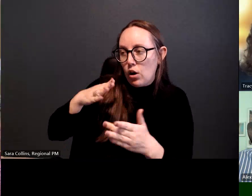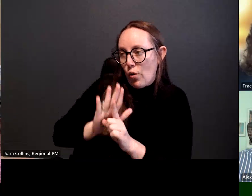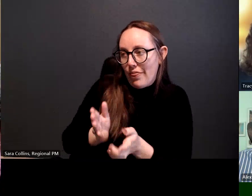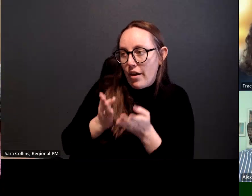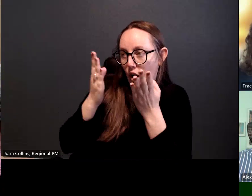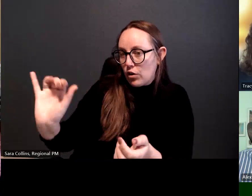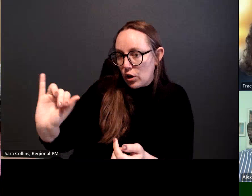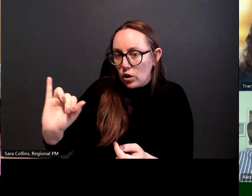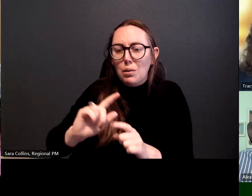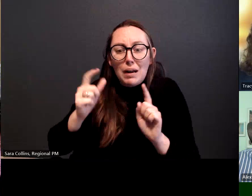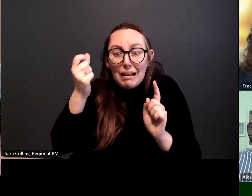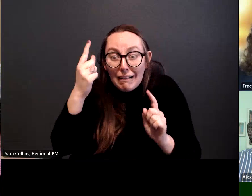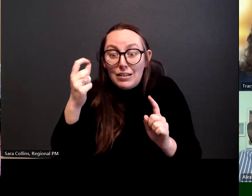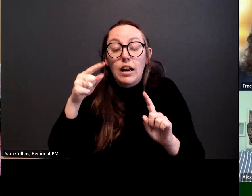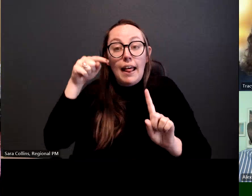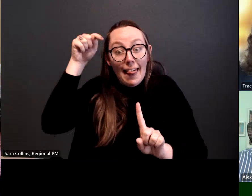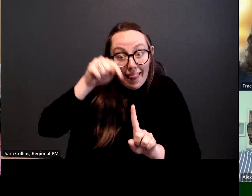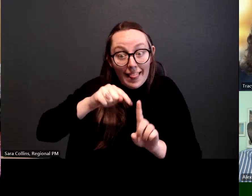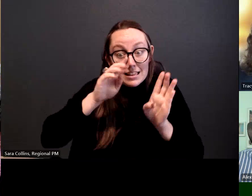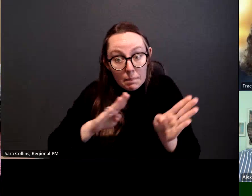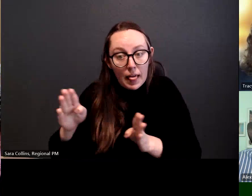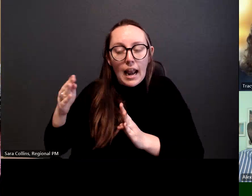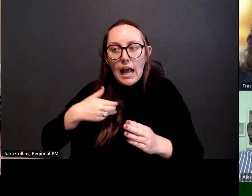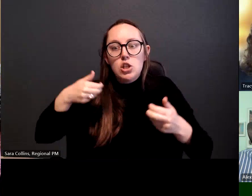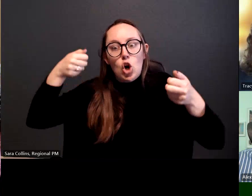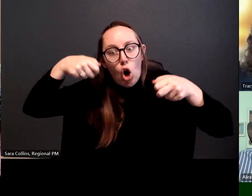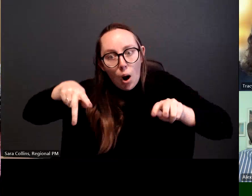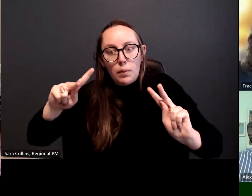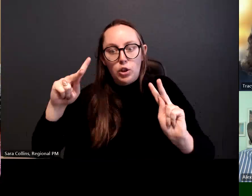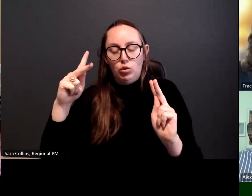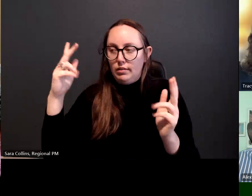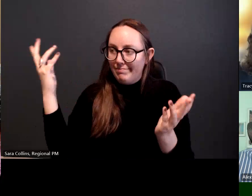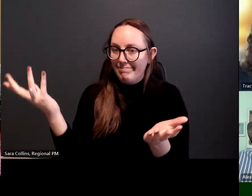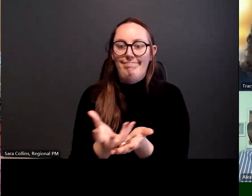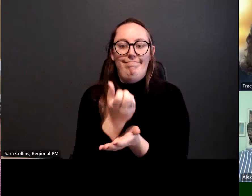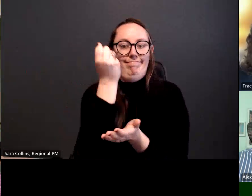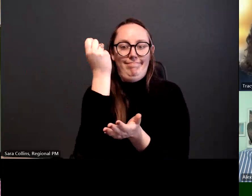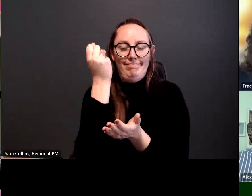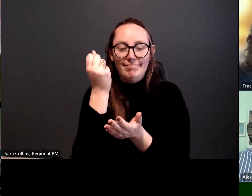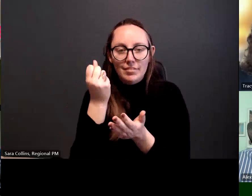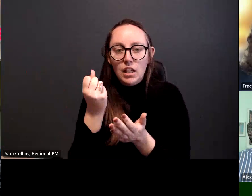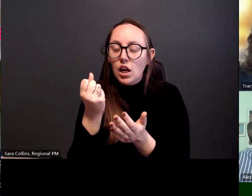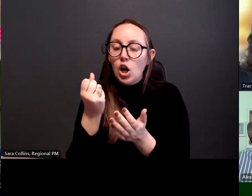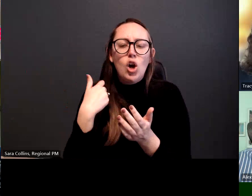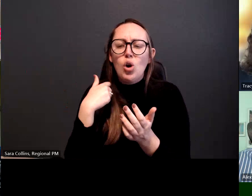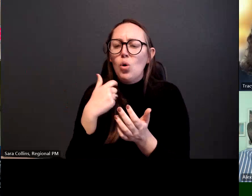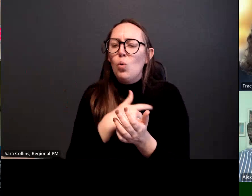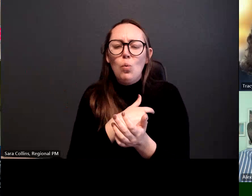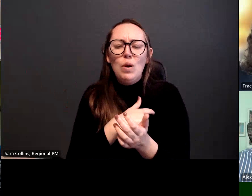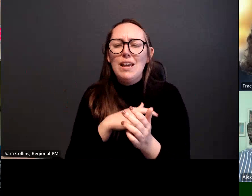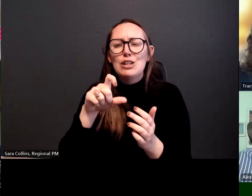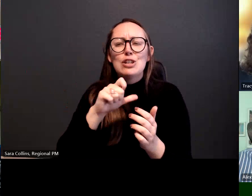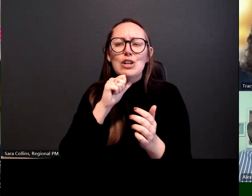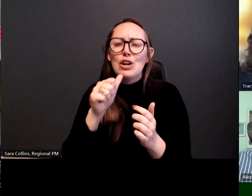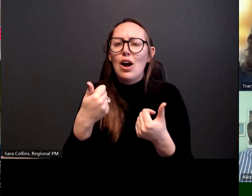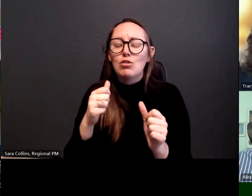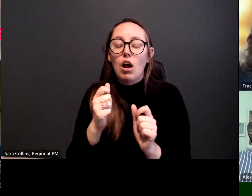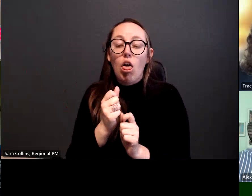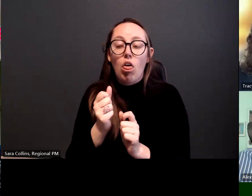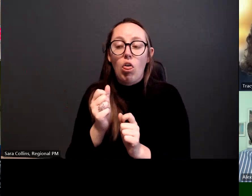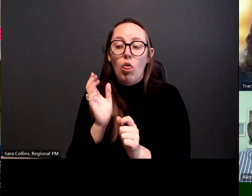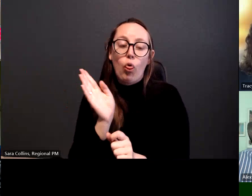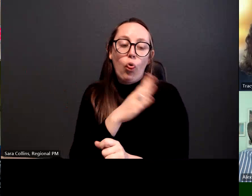flesh that out. Not by trying to undermine our competition statutes, and not by trying to, you know, set up the department as a